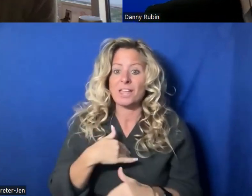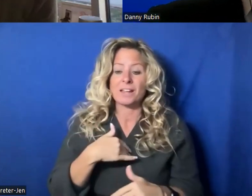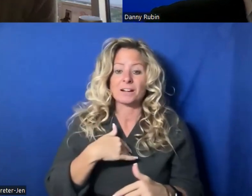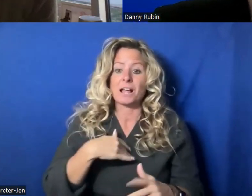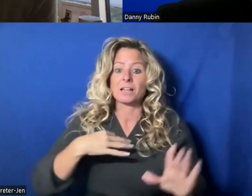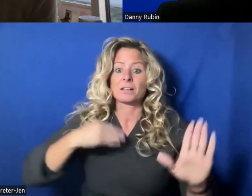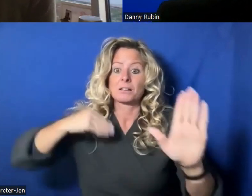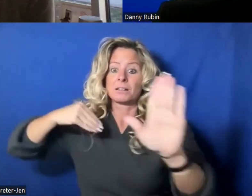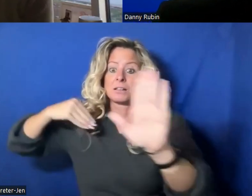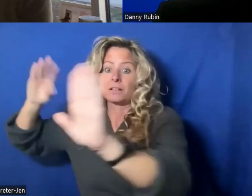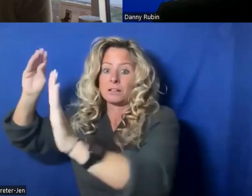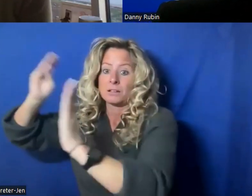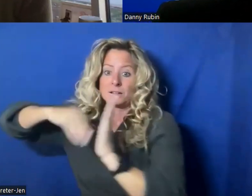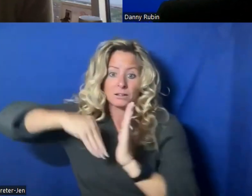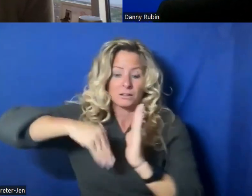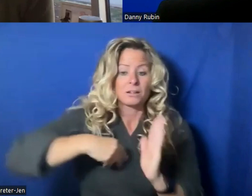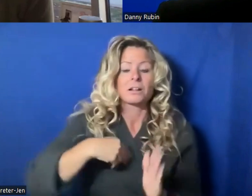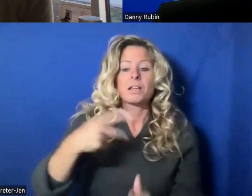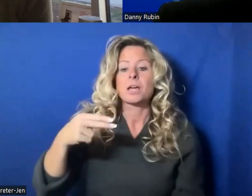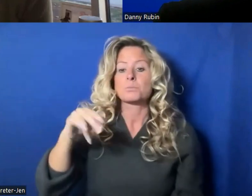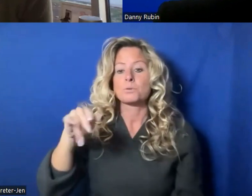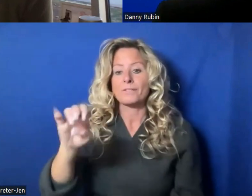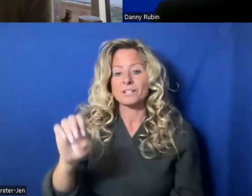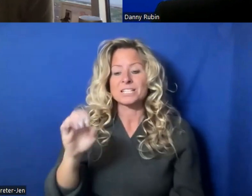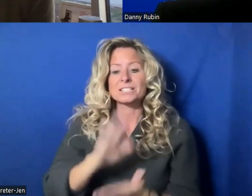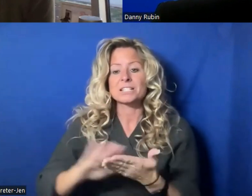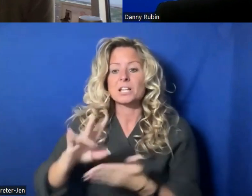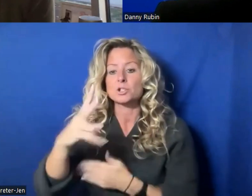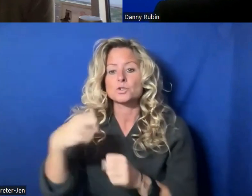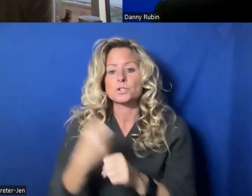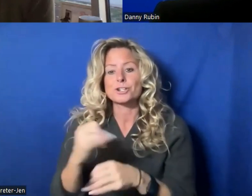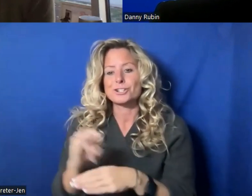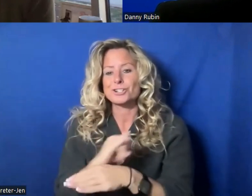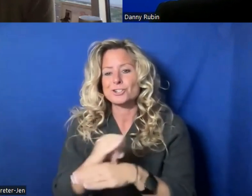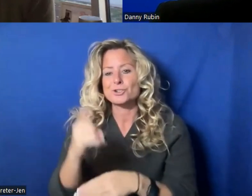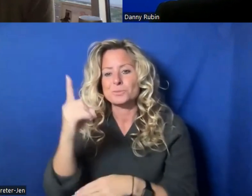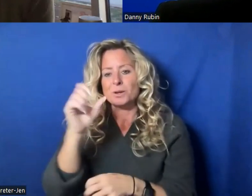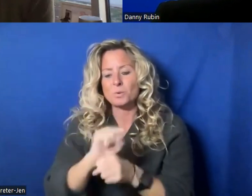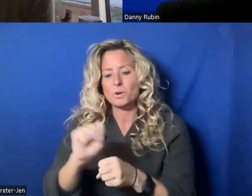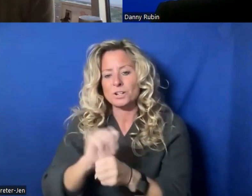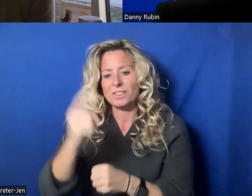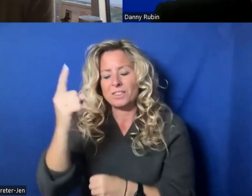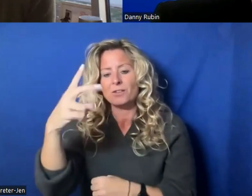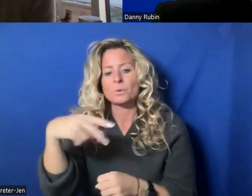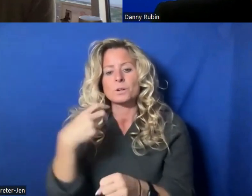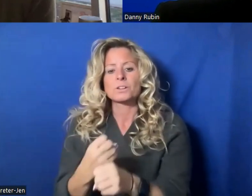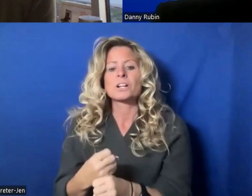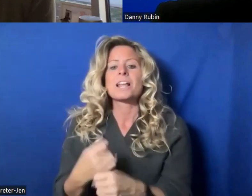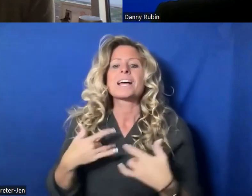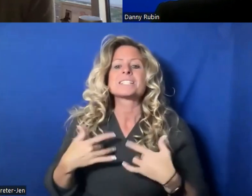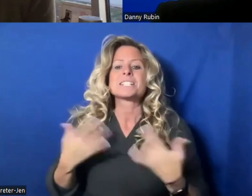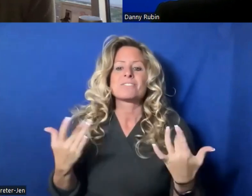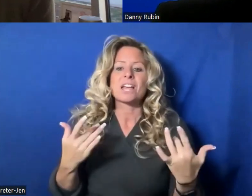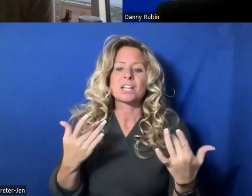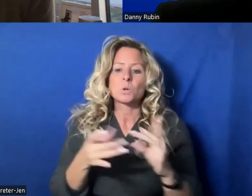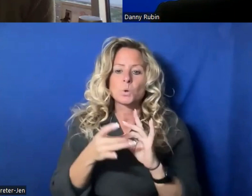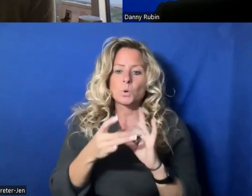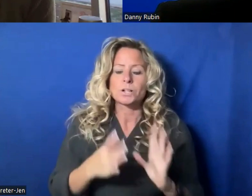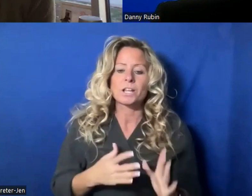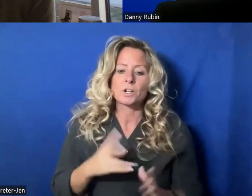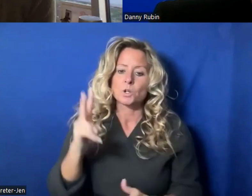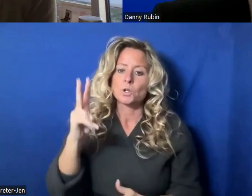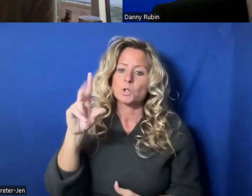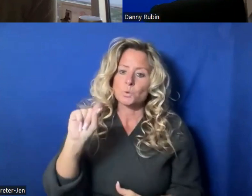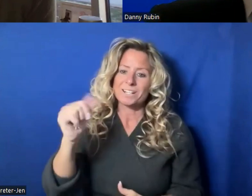portal and landed a job at Providence College. It was a 2-year internship. So I went there for 2 years working as an event coordinator. I put on the